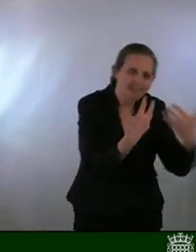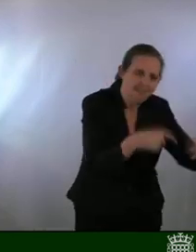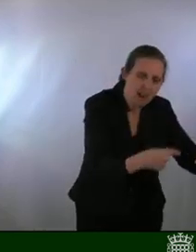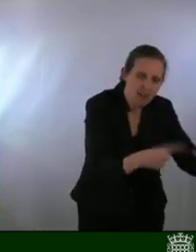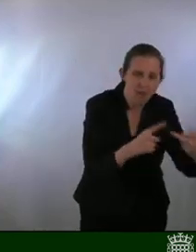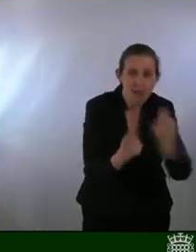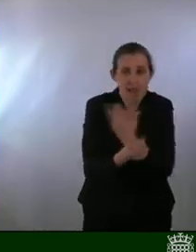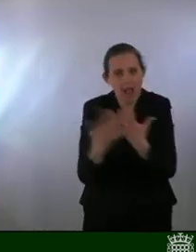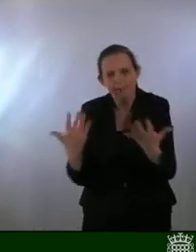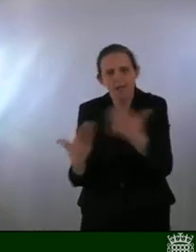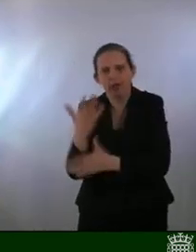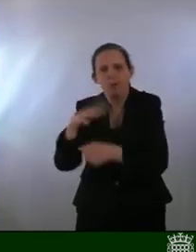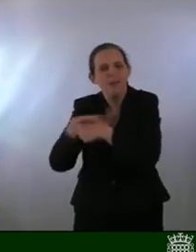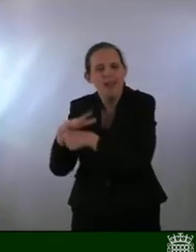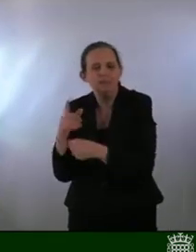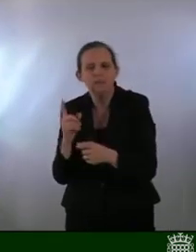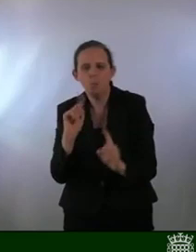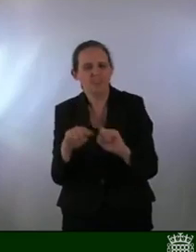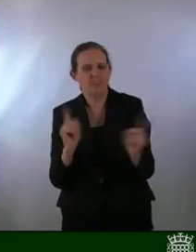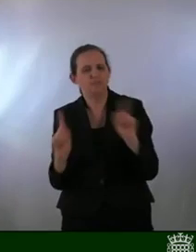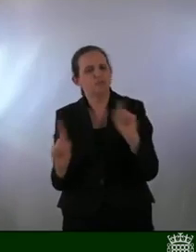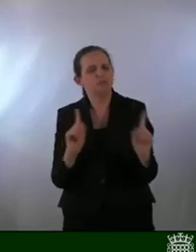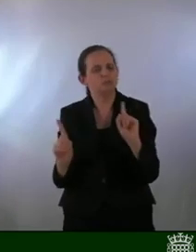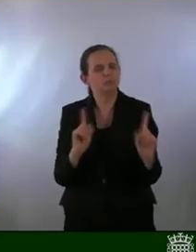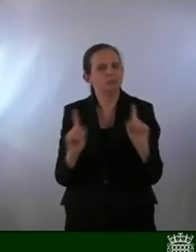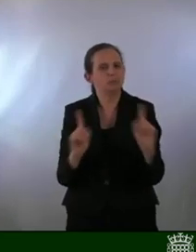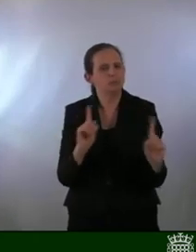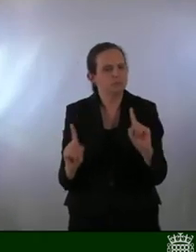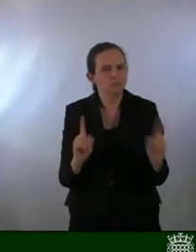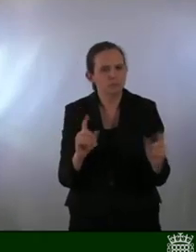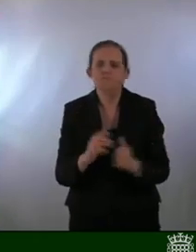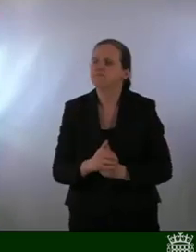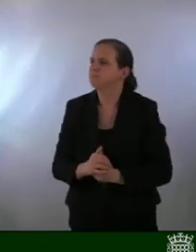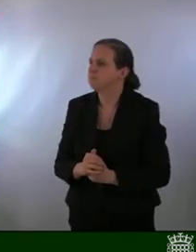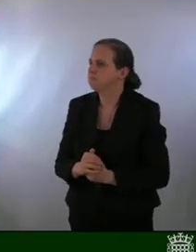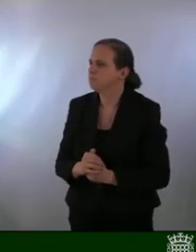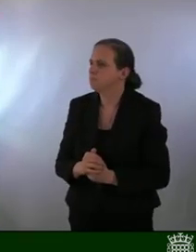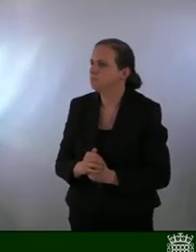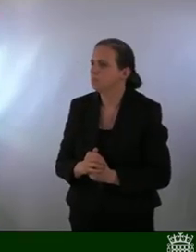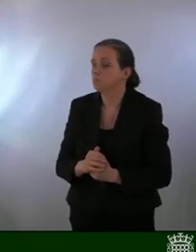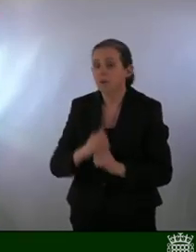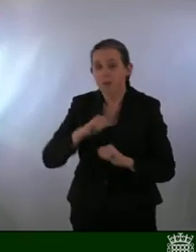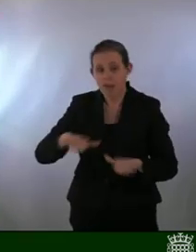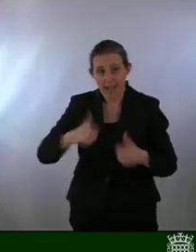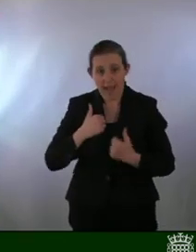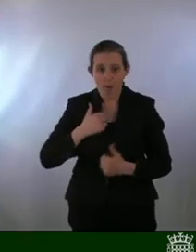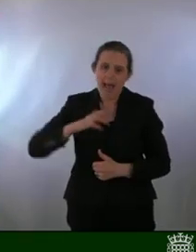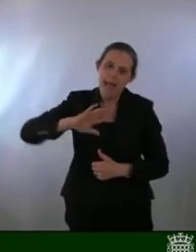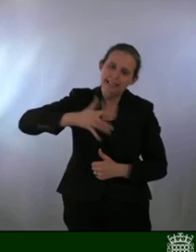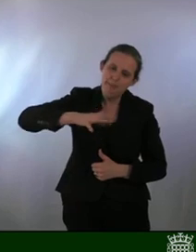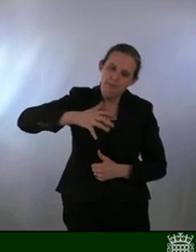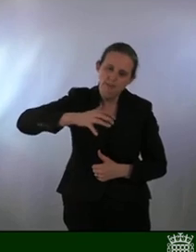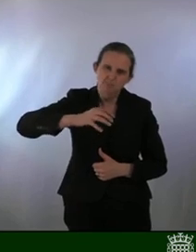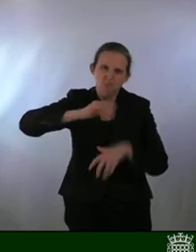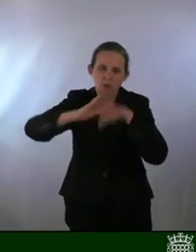day? Well, our estimate of the total number of new cases